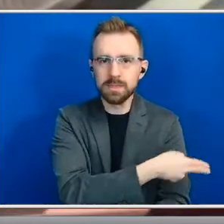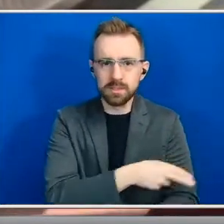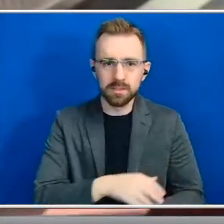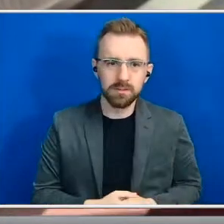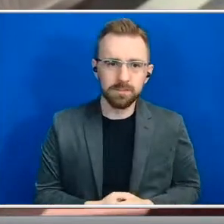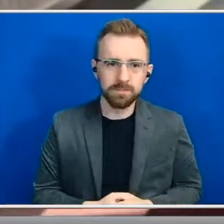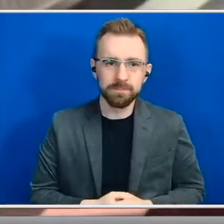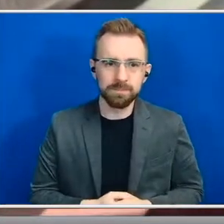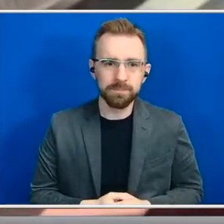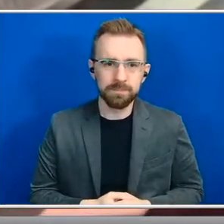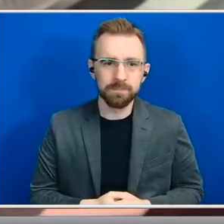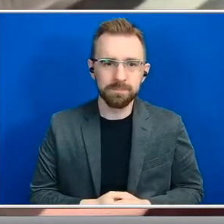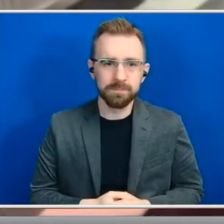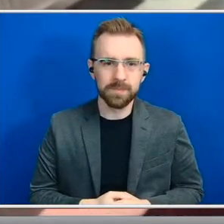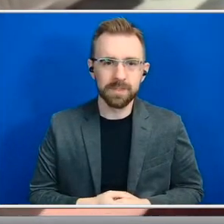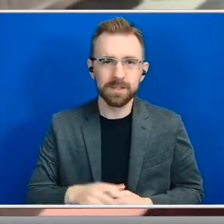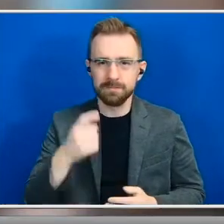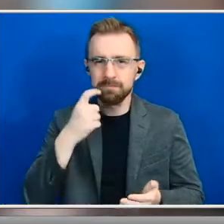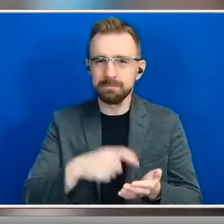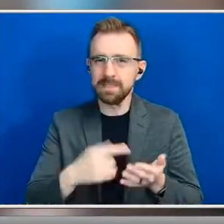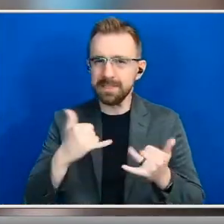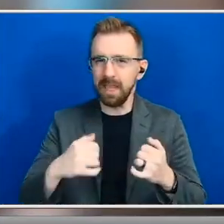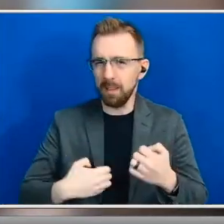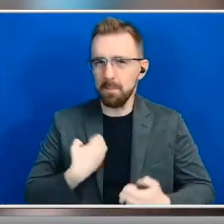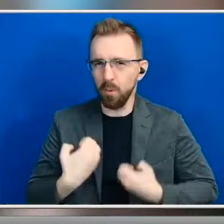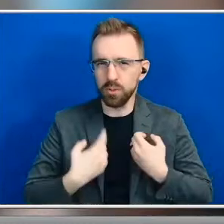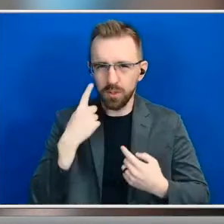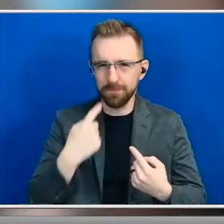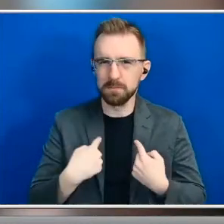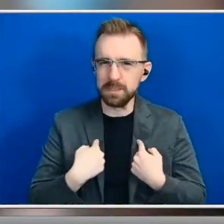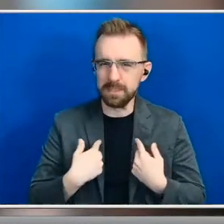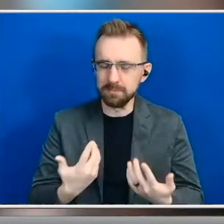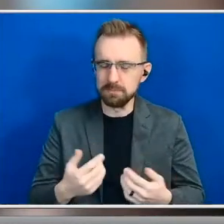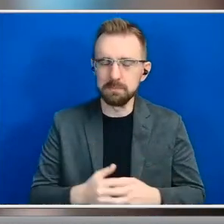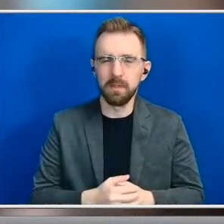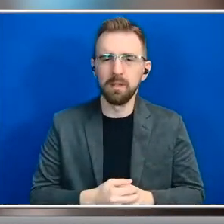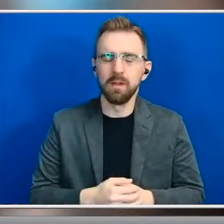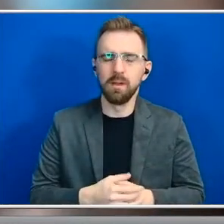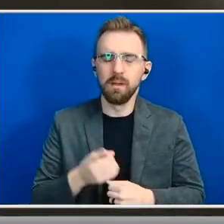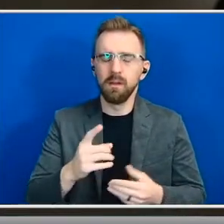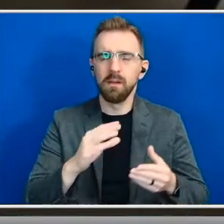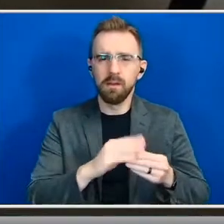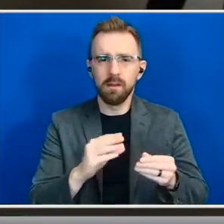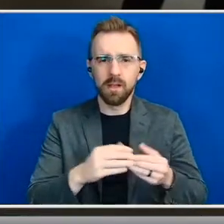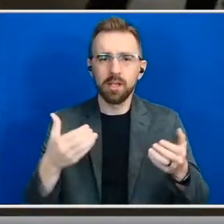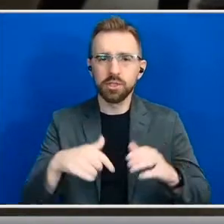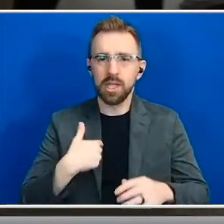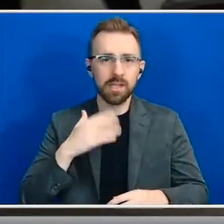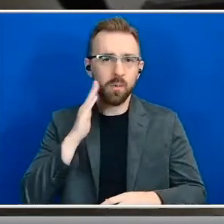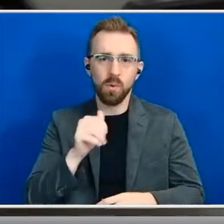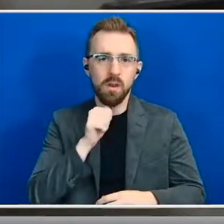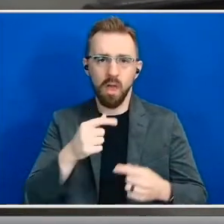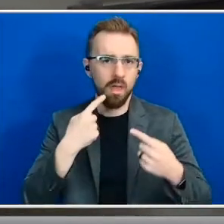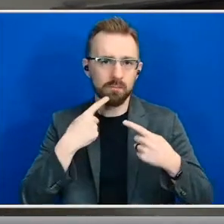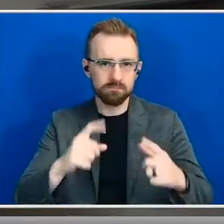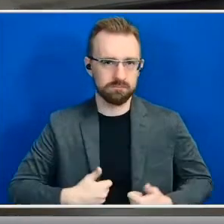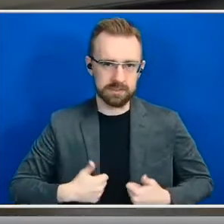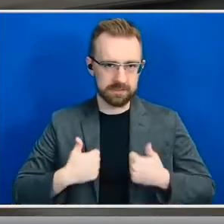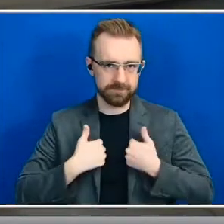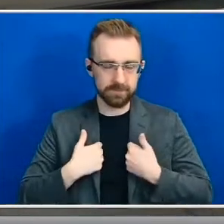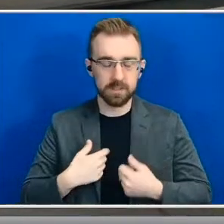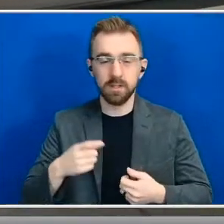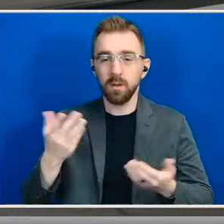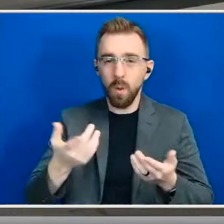As you can tell, it's still pretty emotional for me. They said that there's a chance I wouldn't make it. The episode Steve's talking about came out